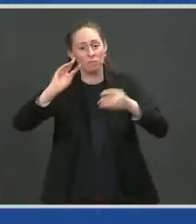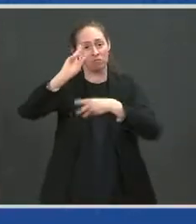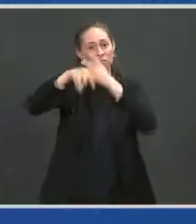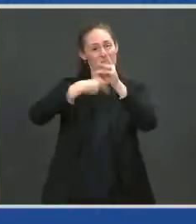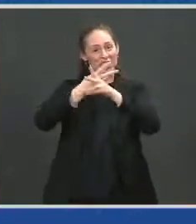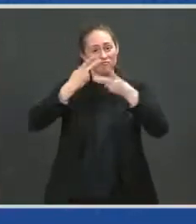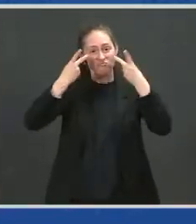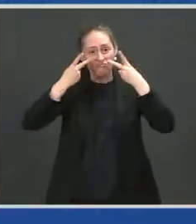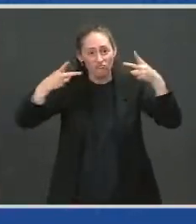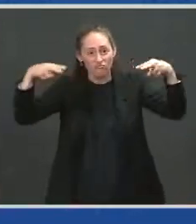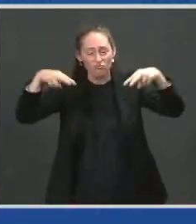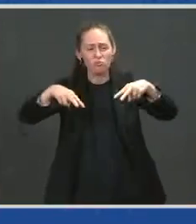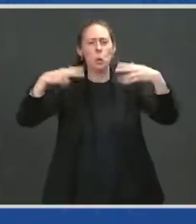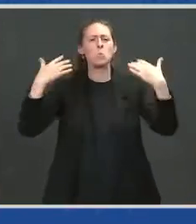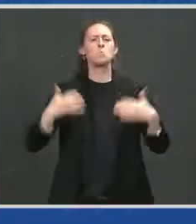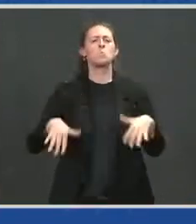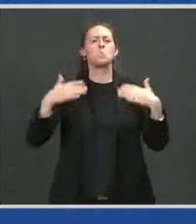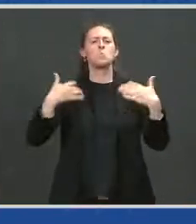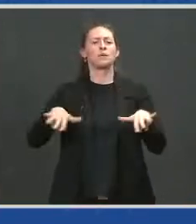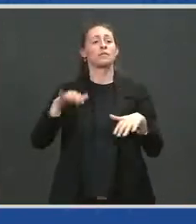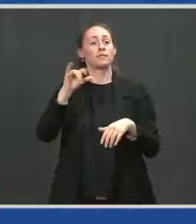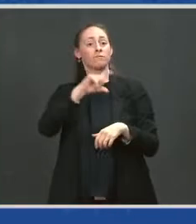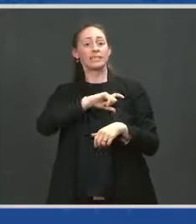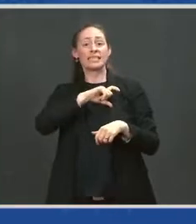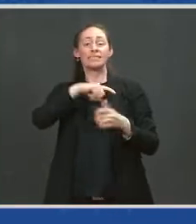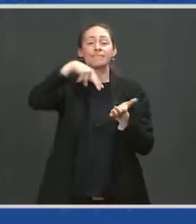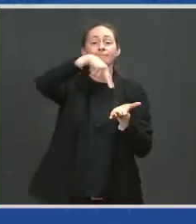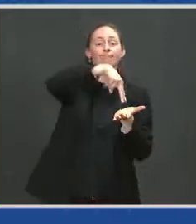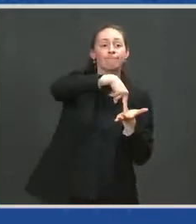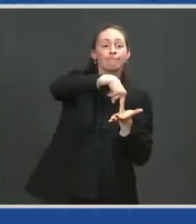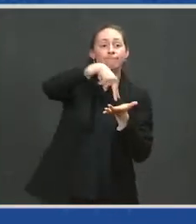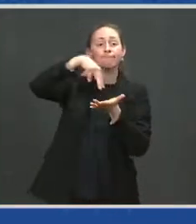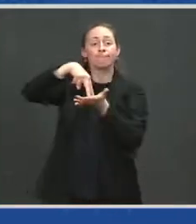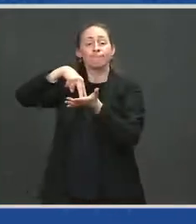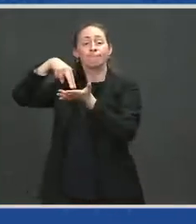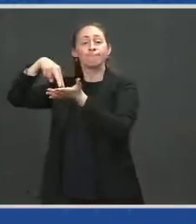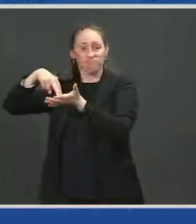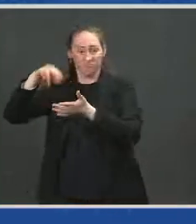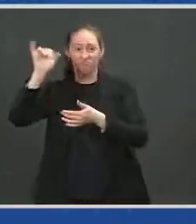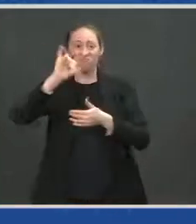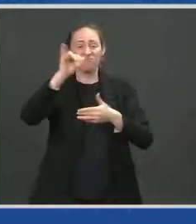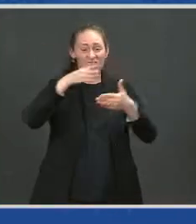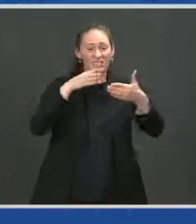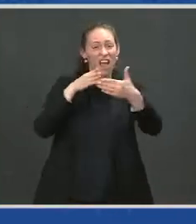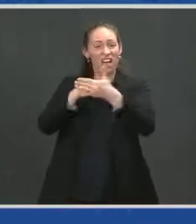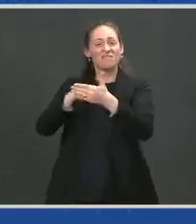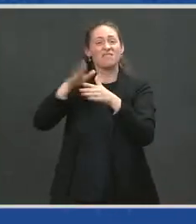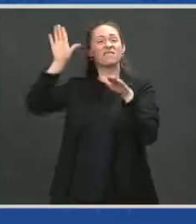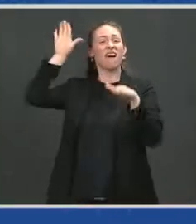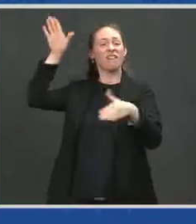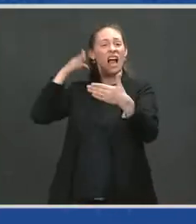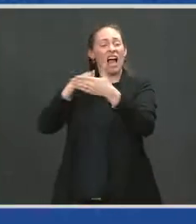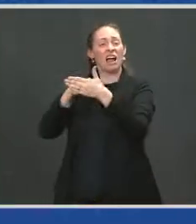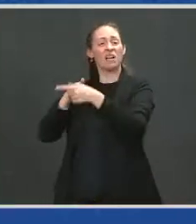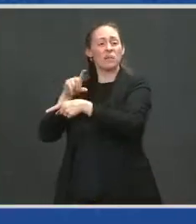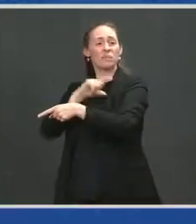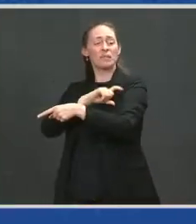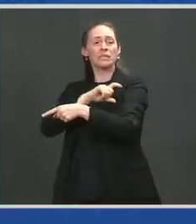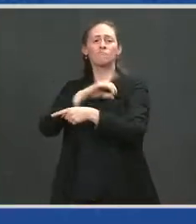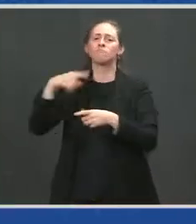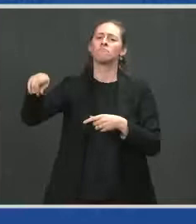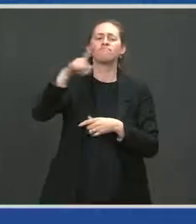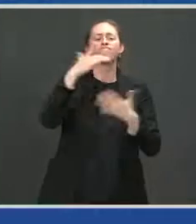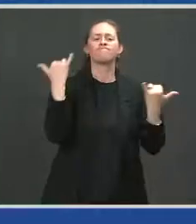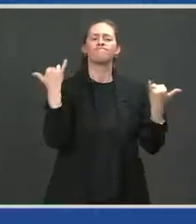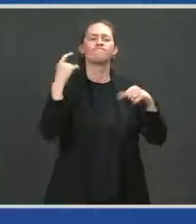Officers standing up and testifying against a fellow officer instead of just closing ranks,